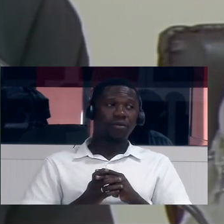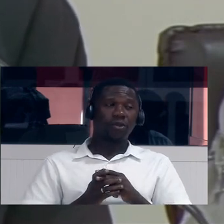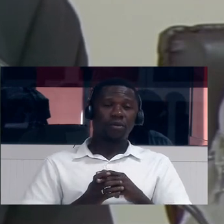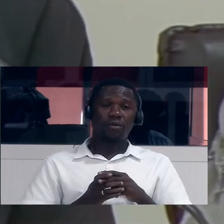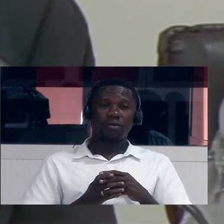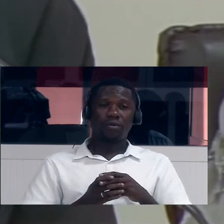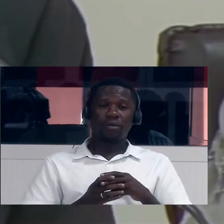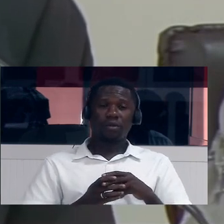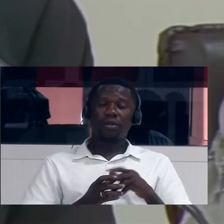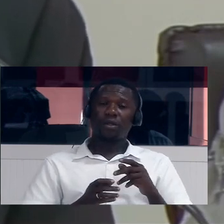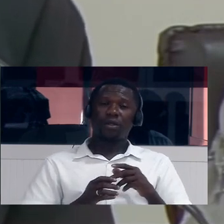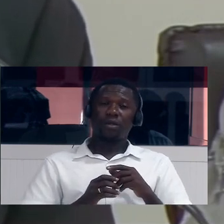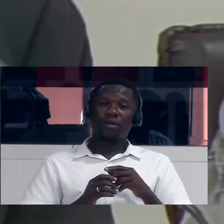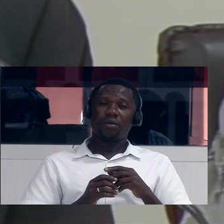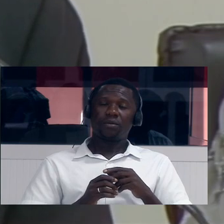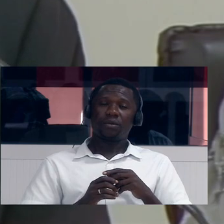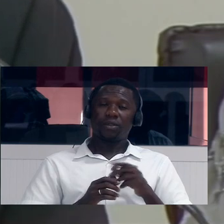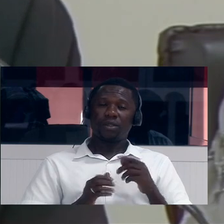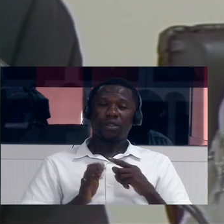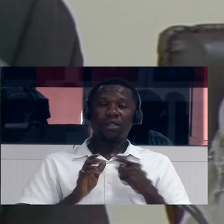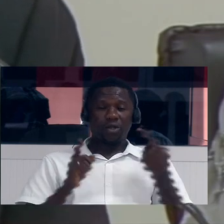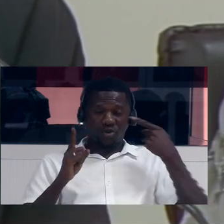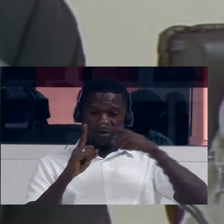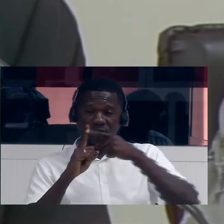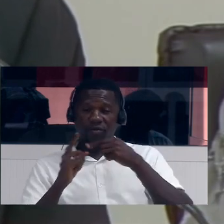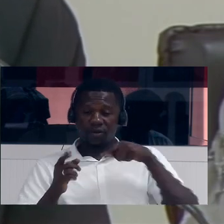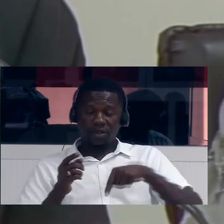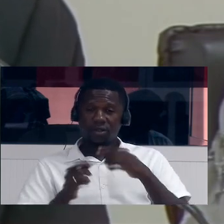primary, the principal objective of this commission,